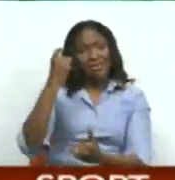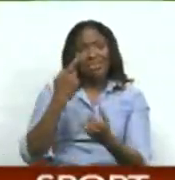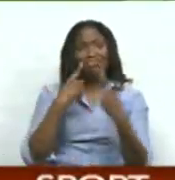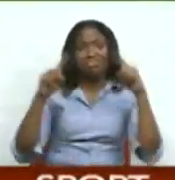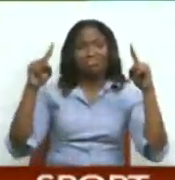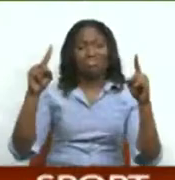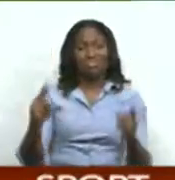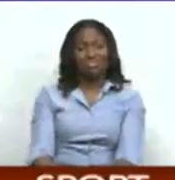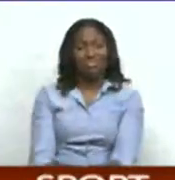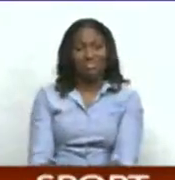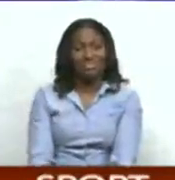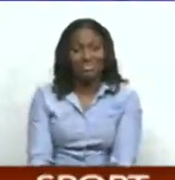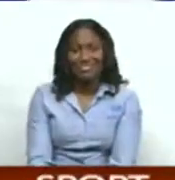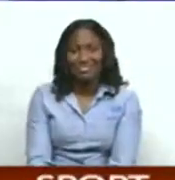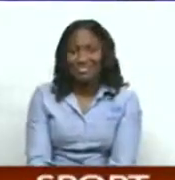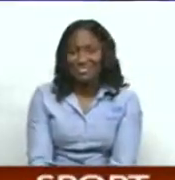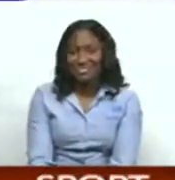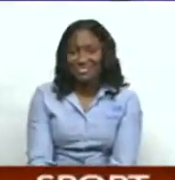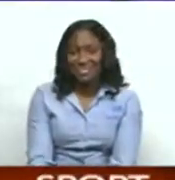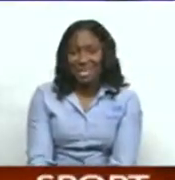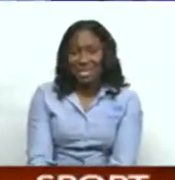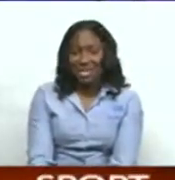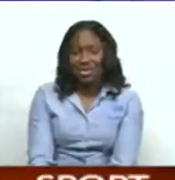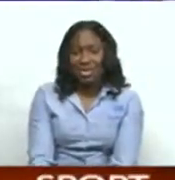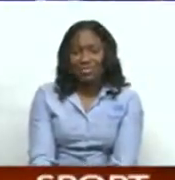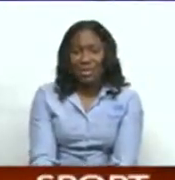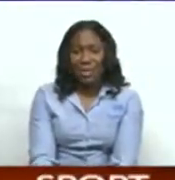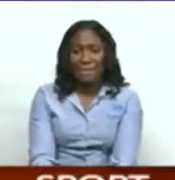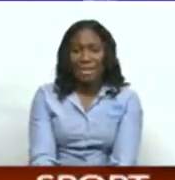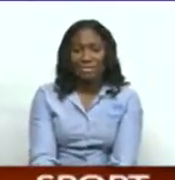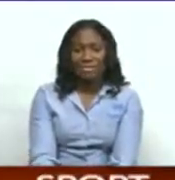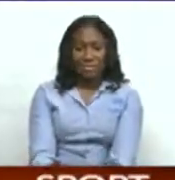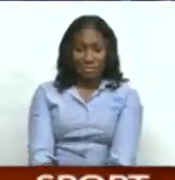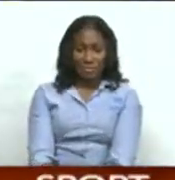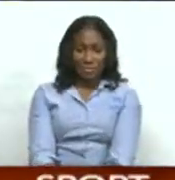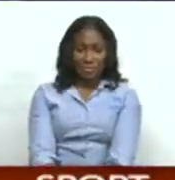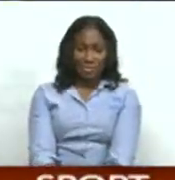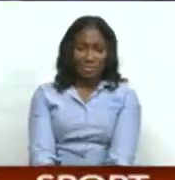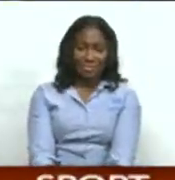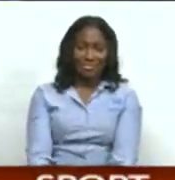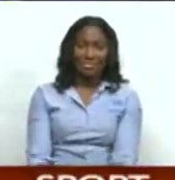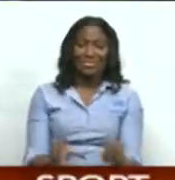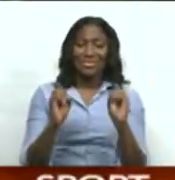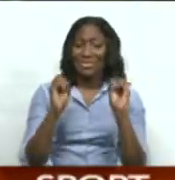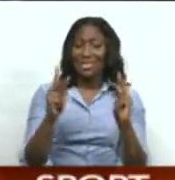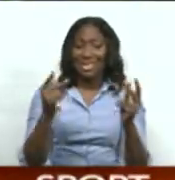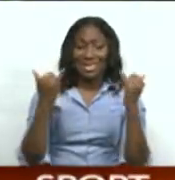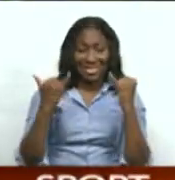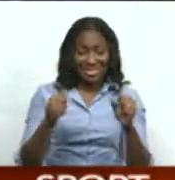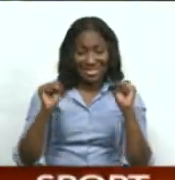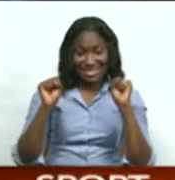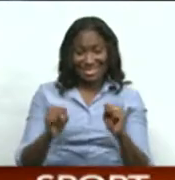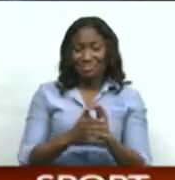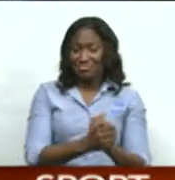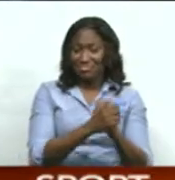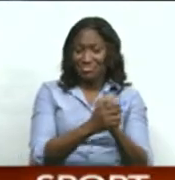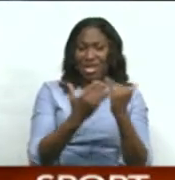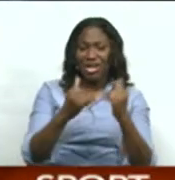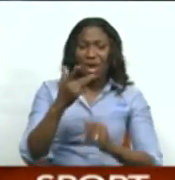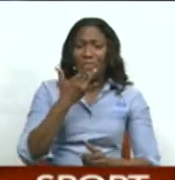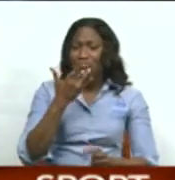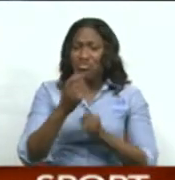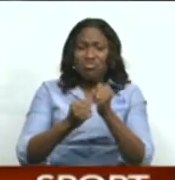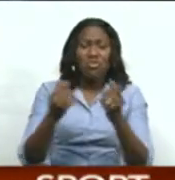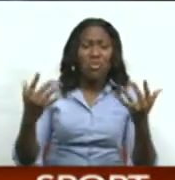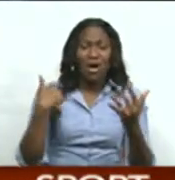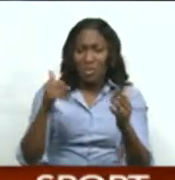CNC3 Sport. Kego Lassos in that game there. Now for our sport high,